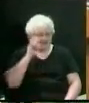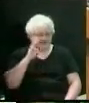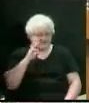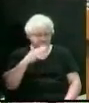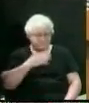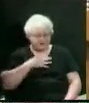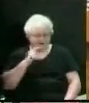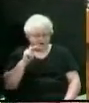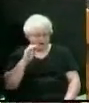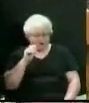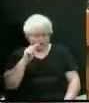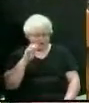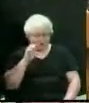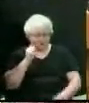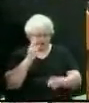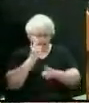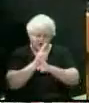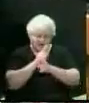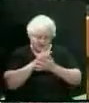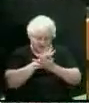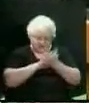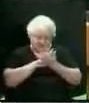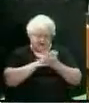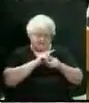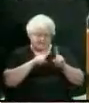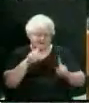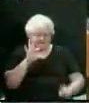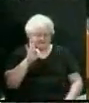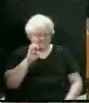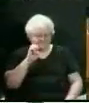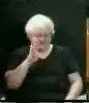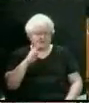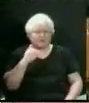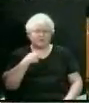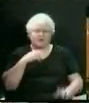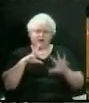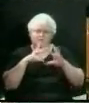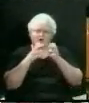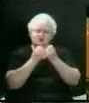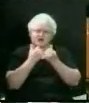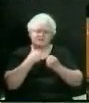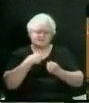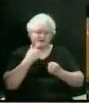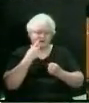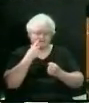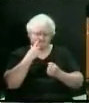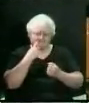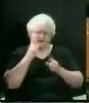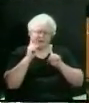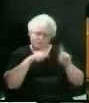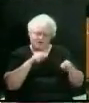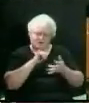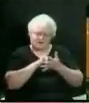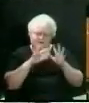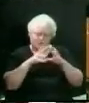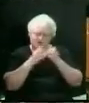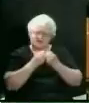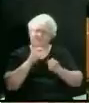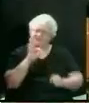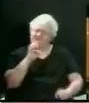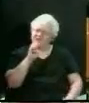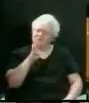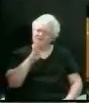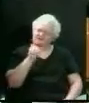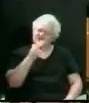correct, they're all coming together. But in February, we had a workshop. I was at the workshop, Tony, we had in the small assembly room. February, was it